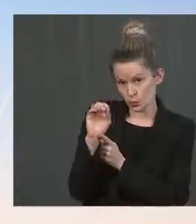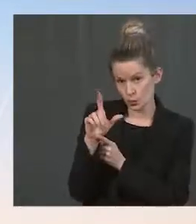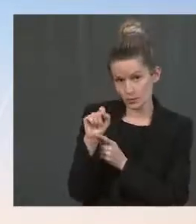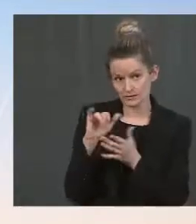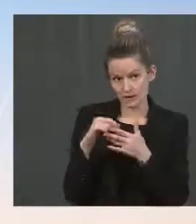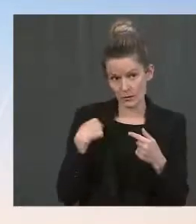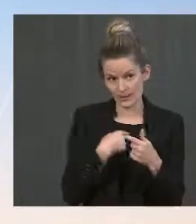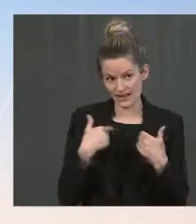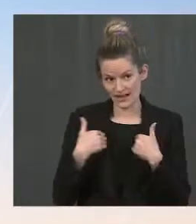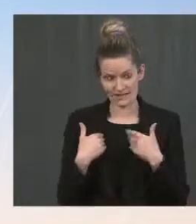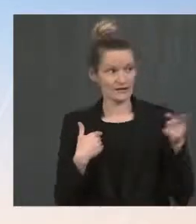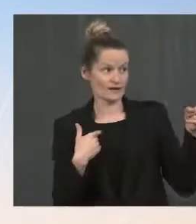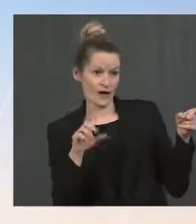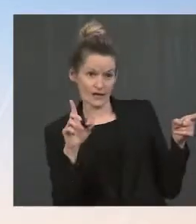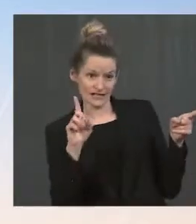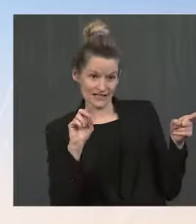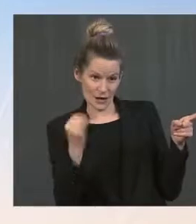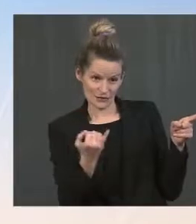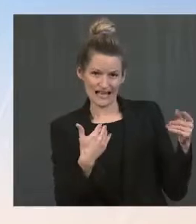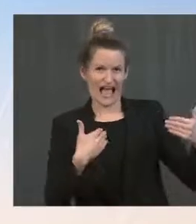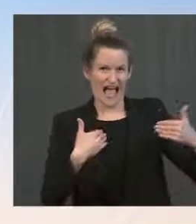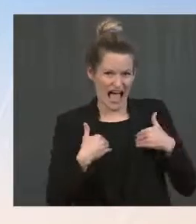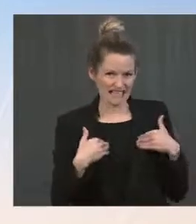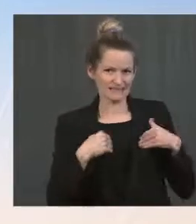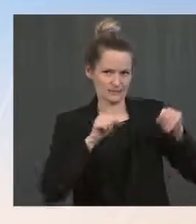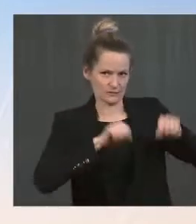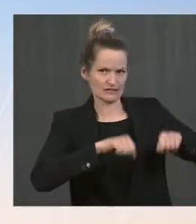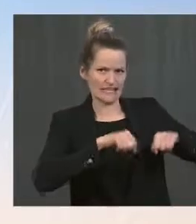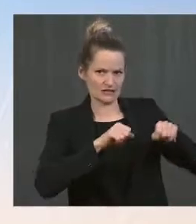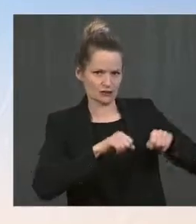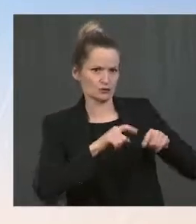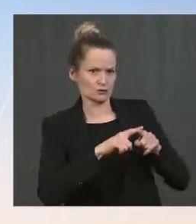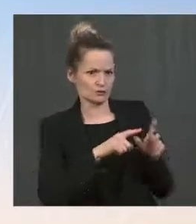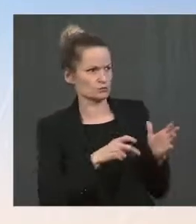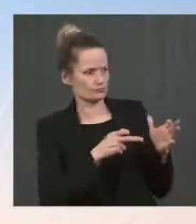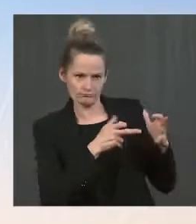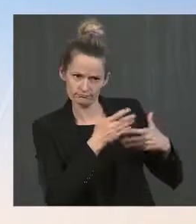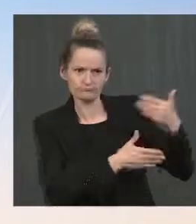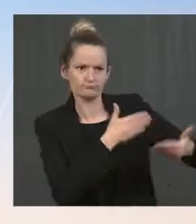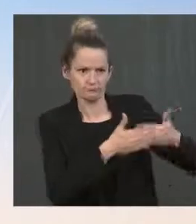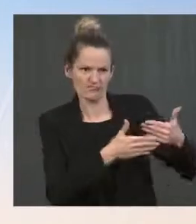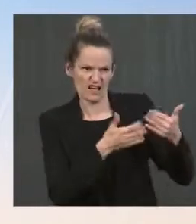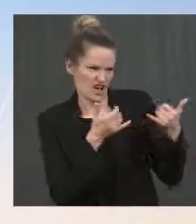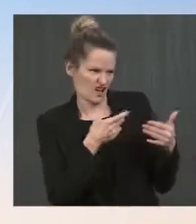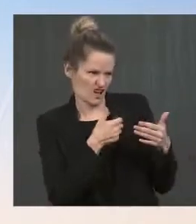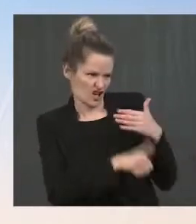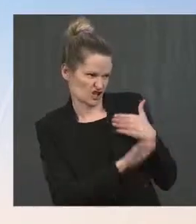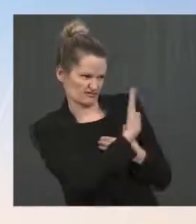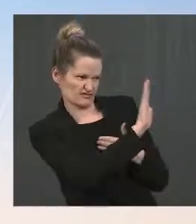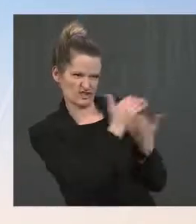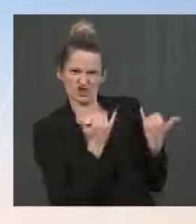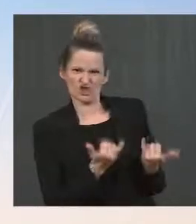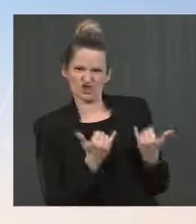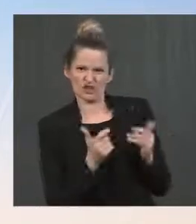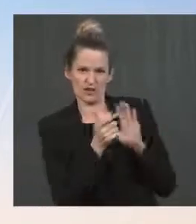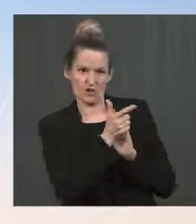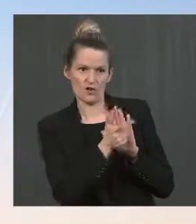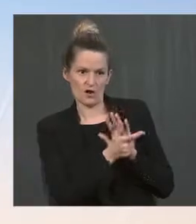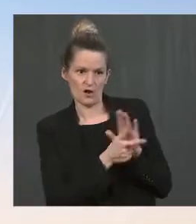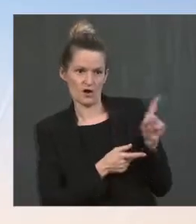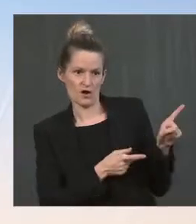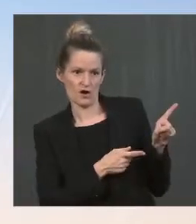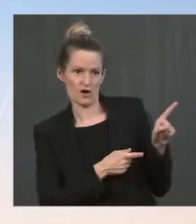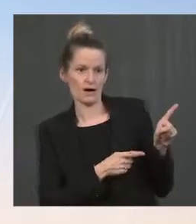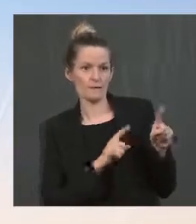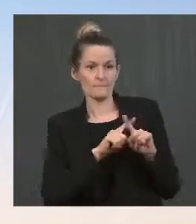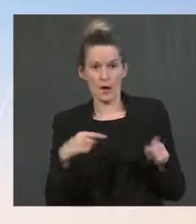ability, and they exercise it under their current statutory framework. What we don't have, what we're now going